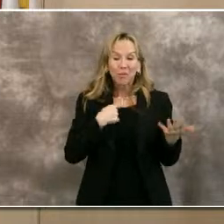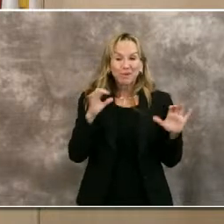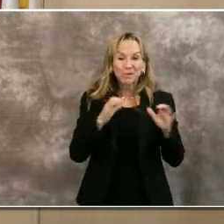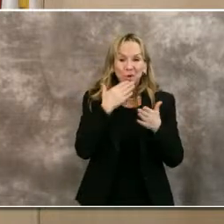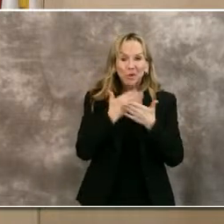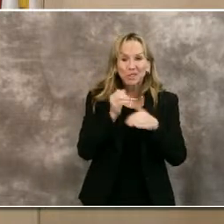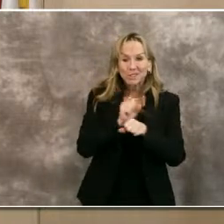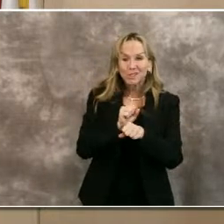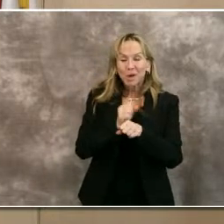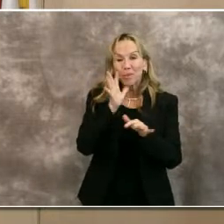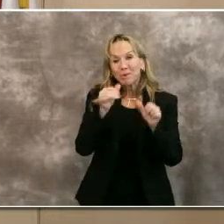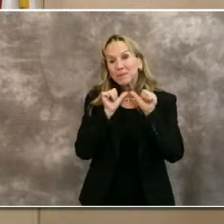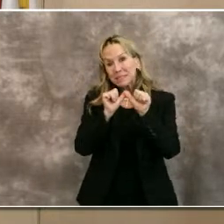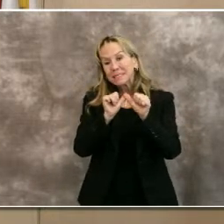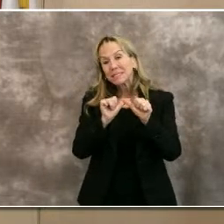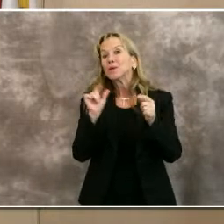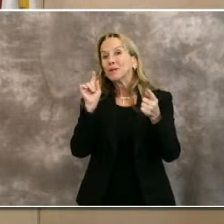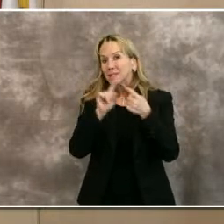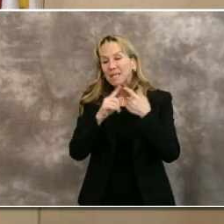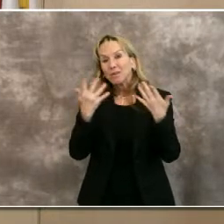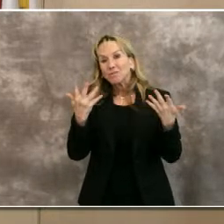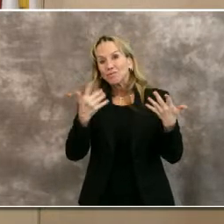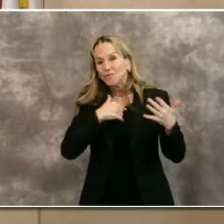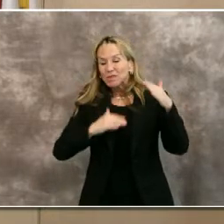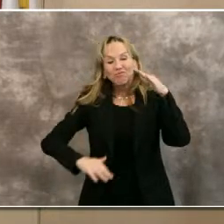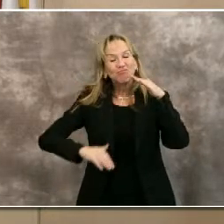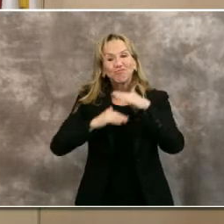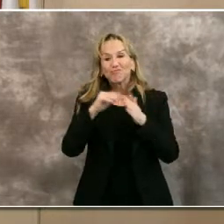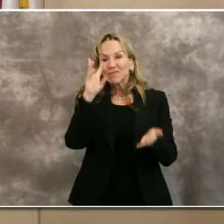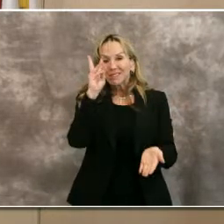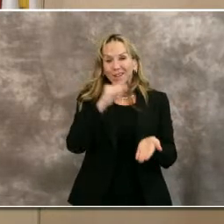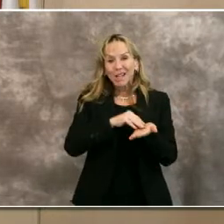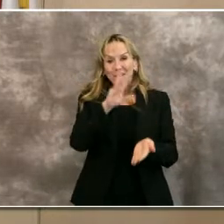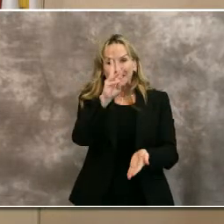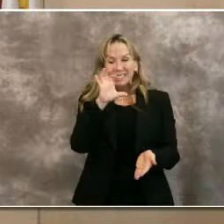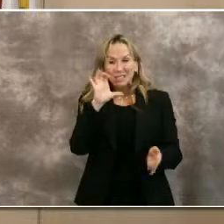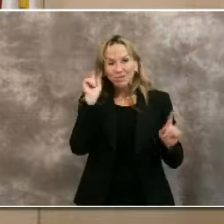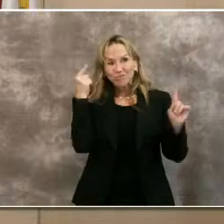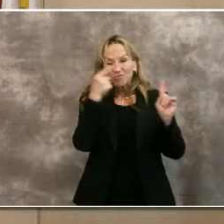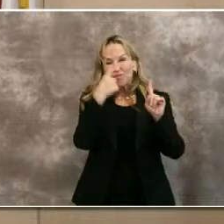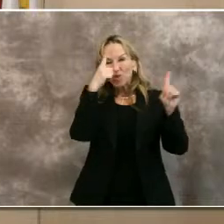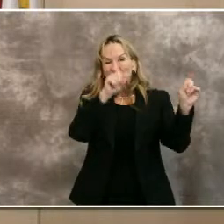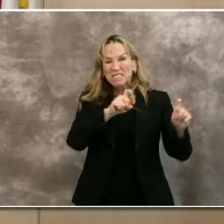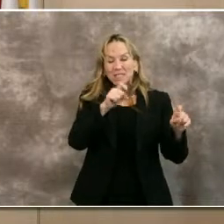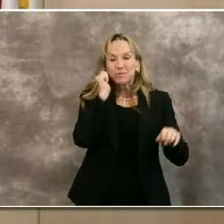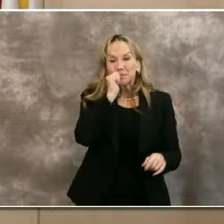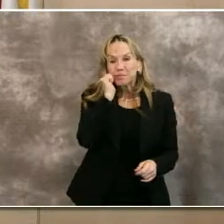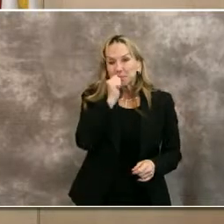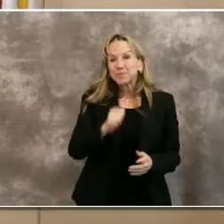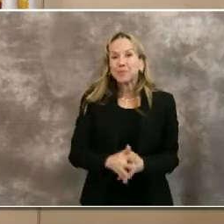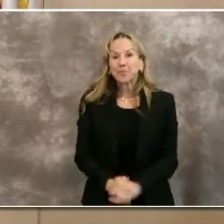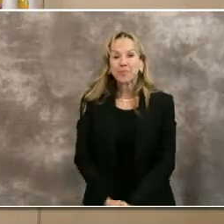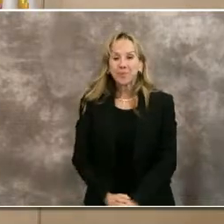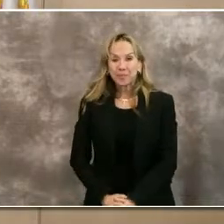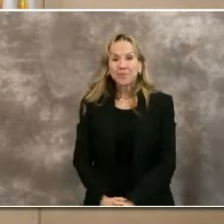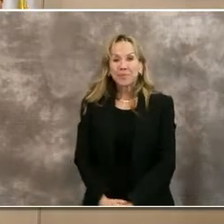we'll continue to do that until we reach our 6,600 target. Thank you.